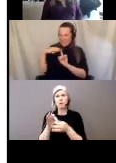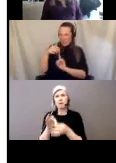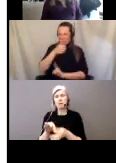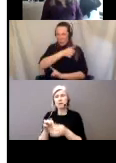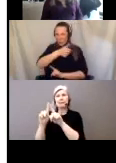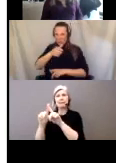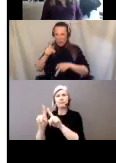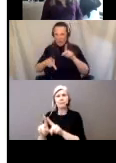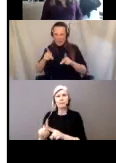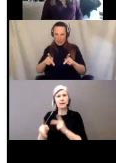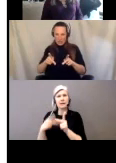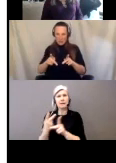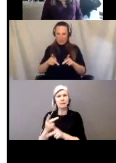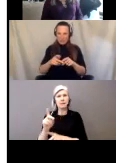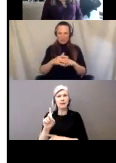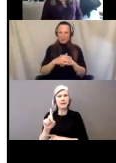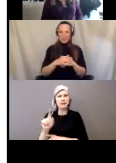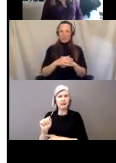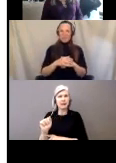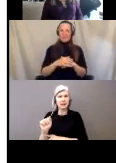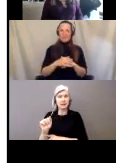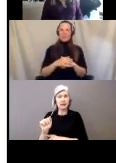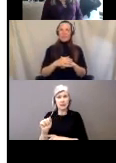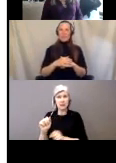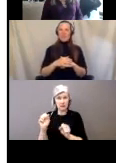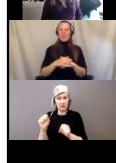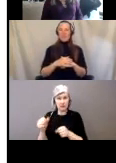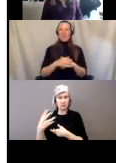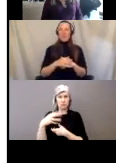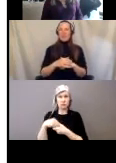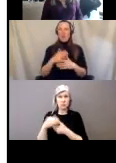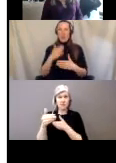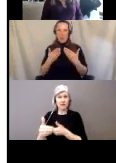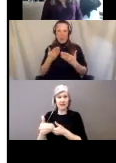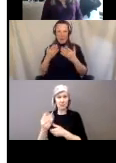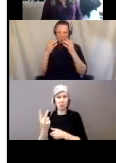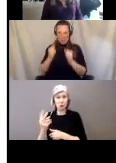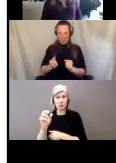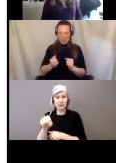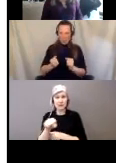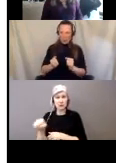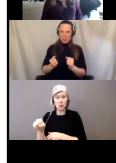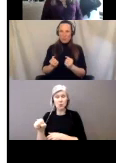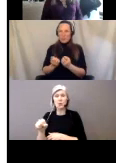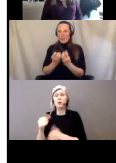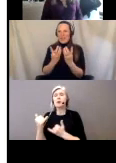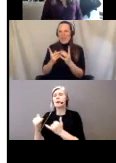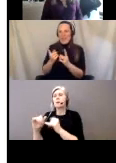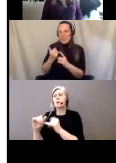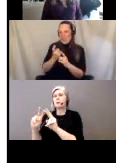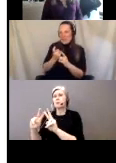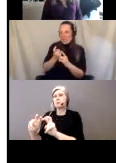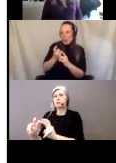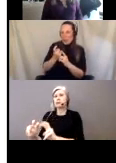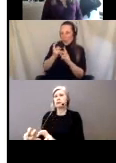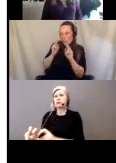So perhaps we can dig a little bit deeper and also get back to some of those individual questions. For example,